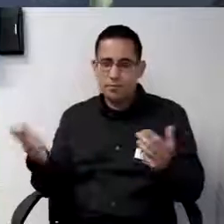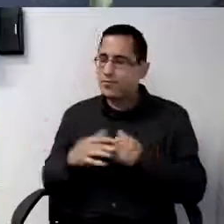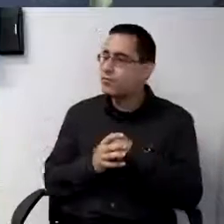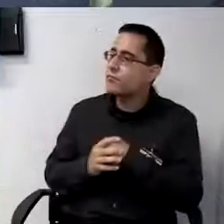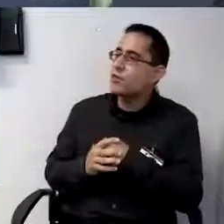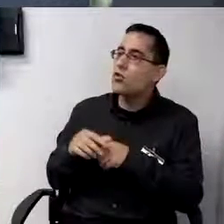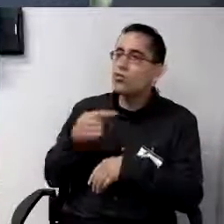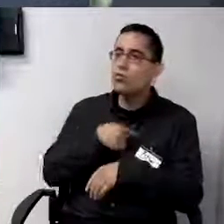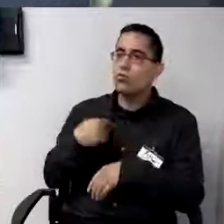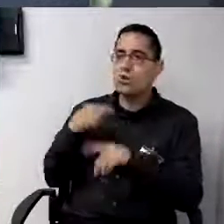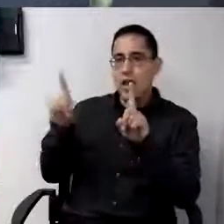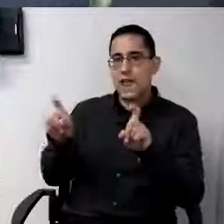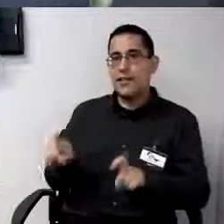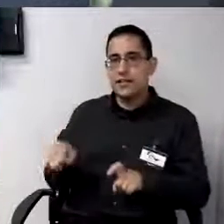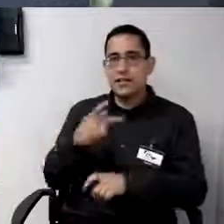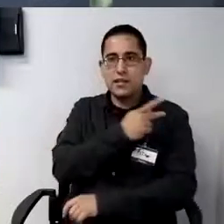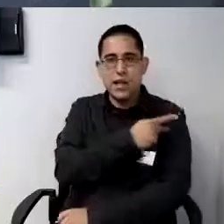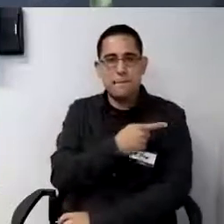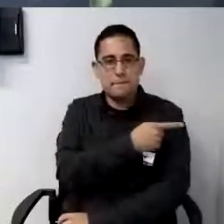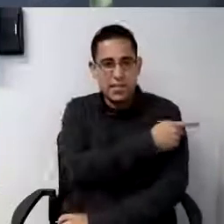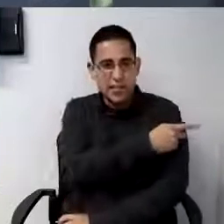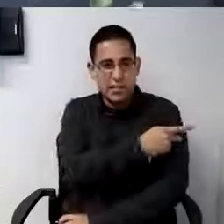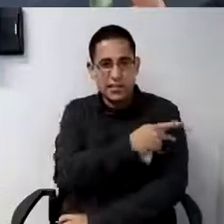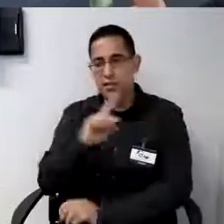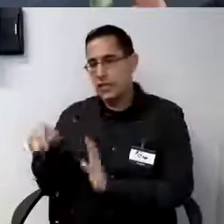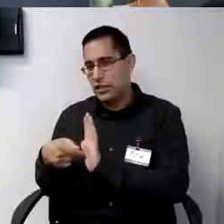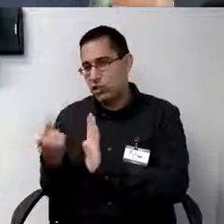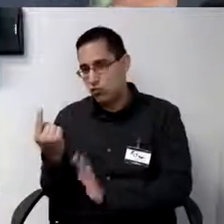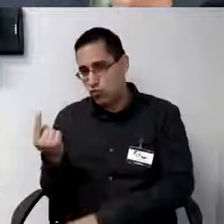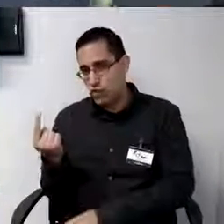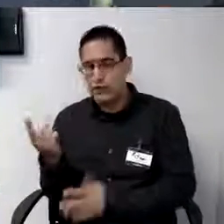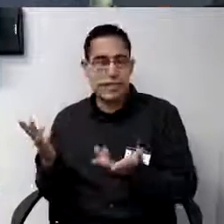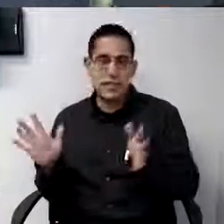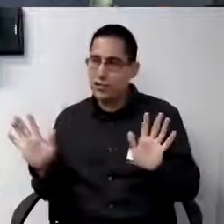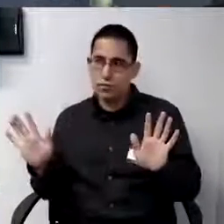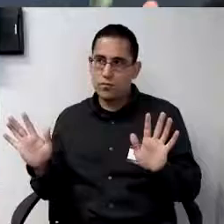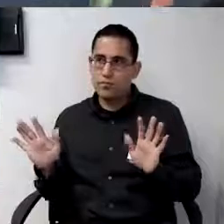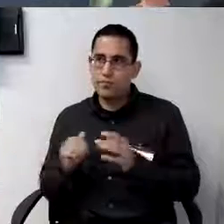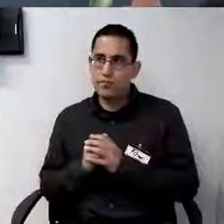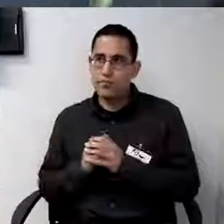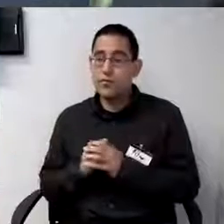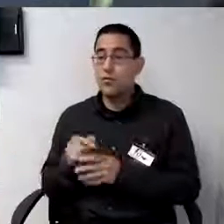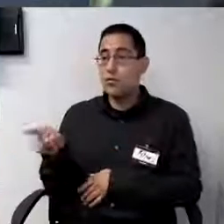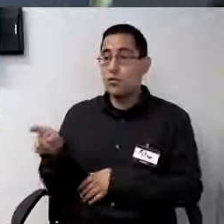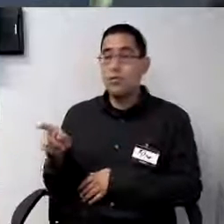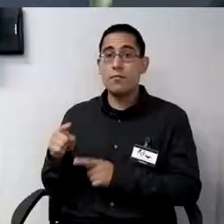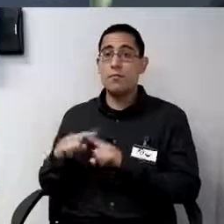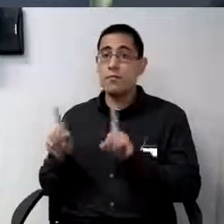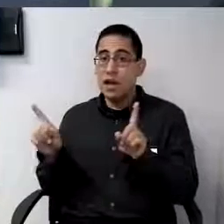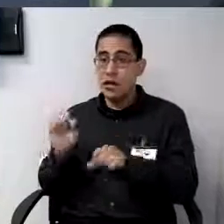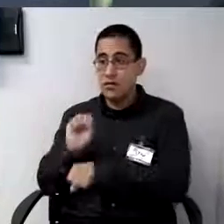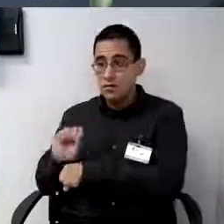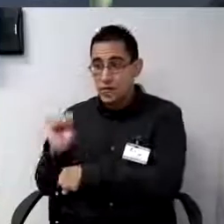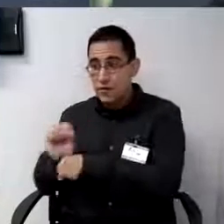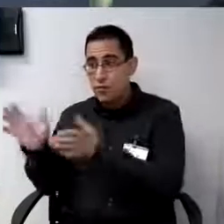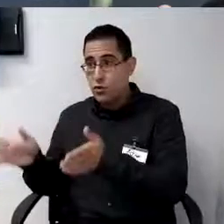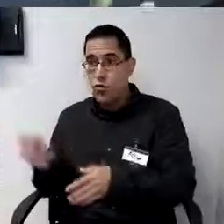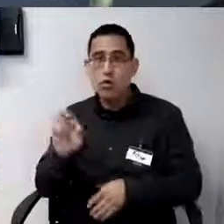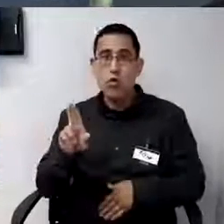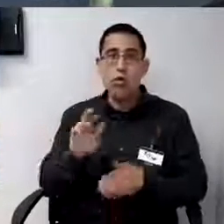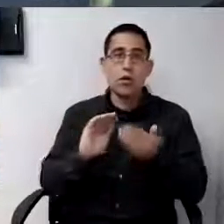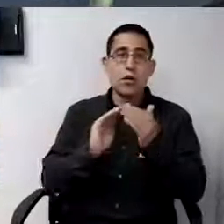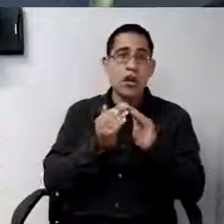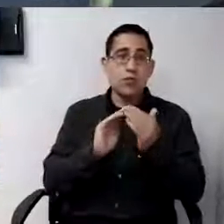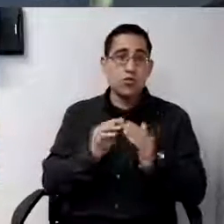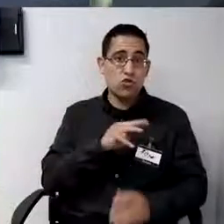patients only once. Now certainly if we had, say an employee or a community member that was